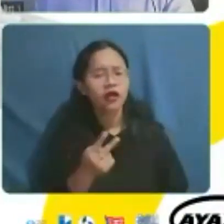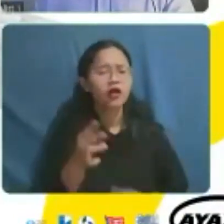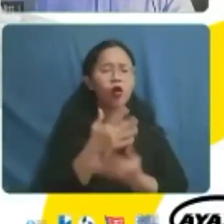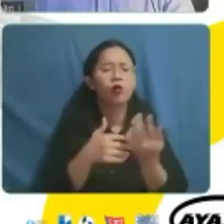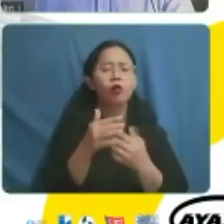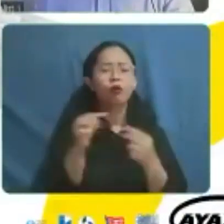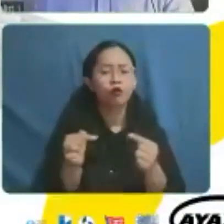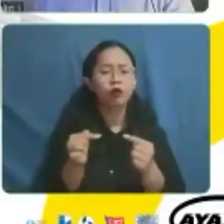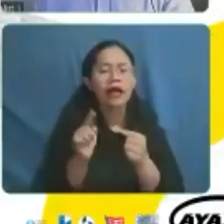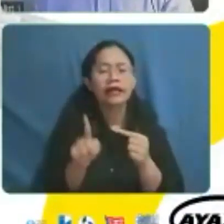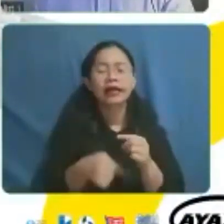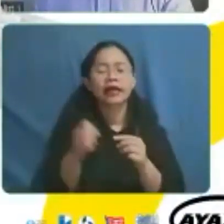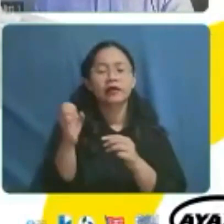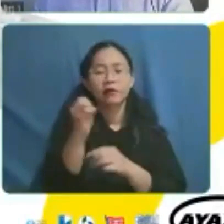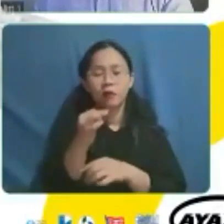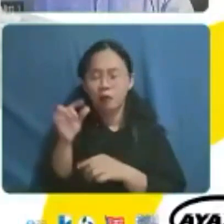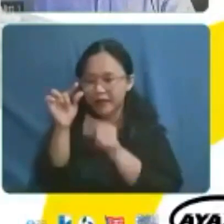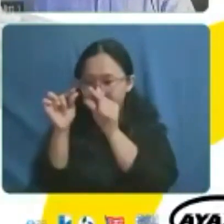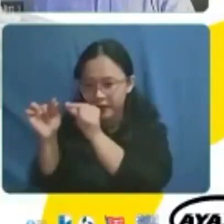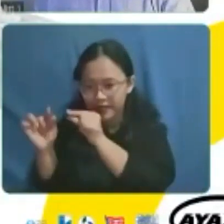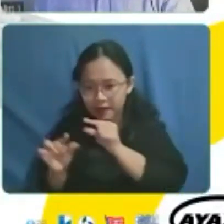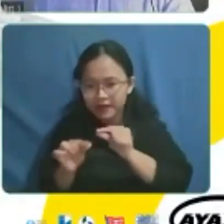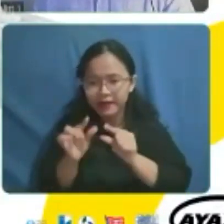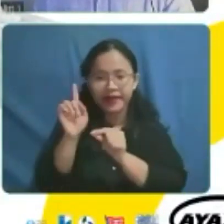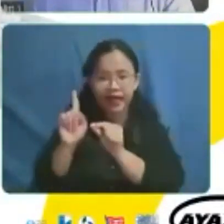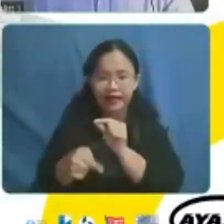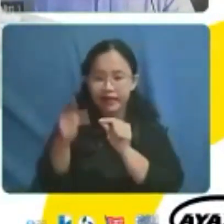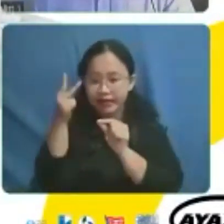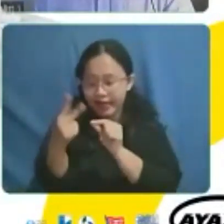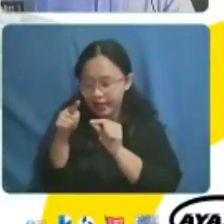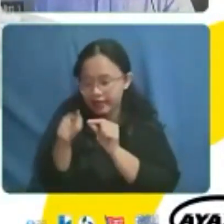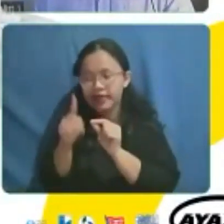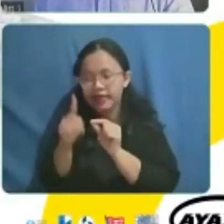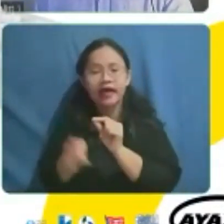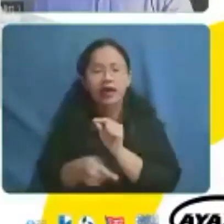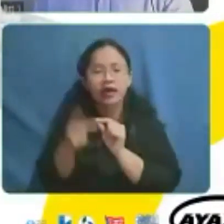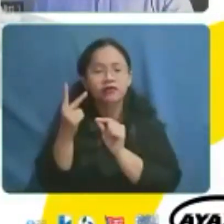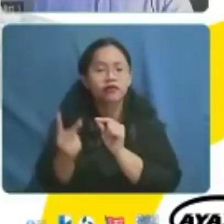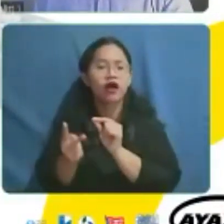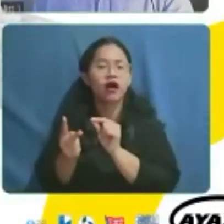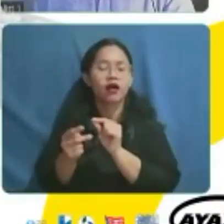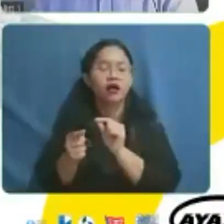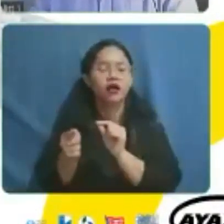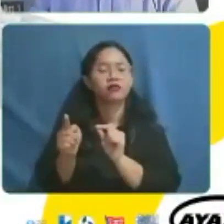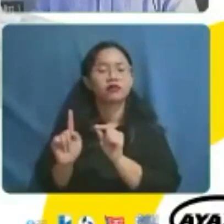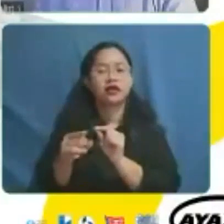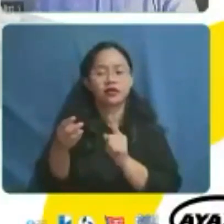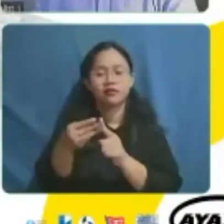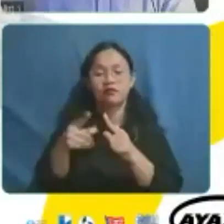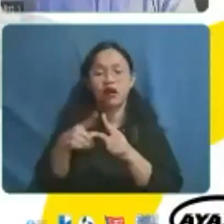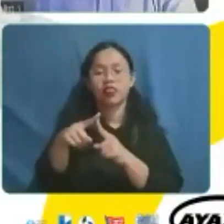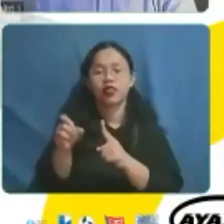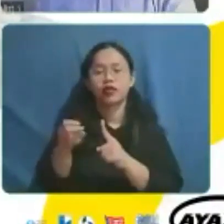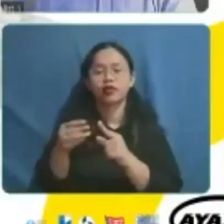the particles from coal combustion and from diesel traffic are the most serious, and therefore